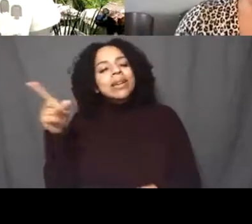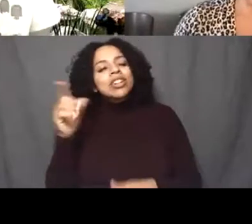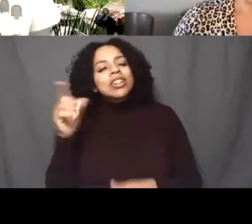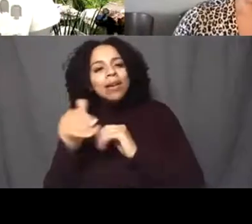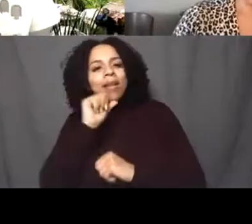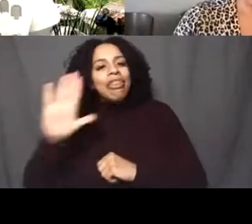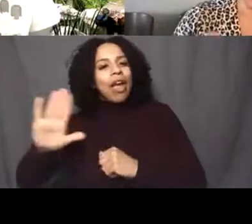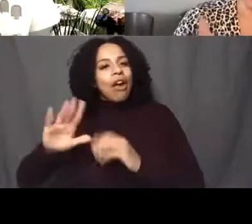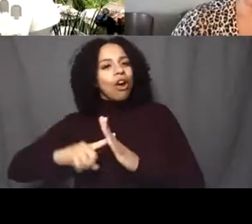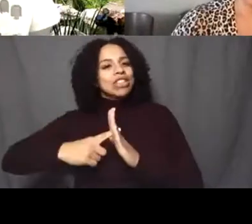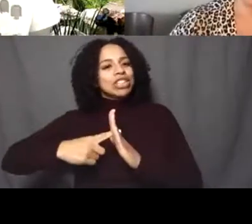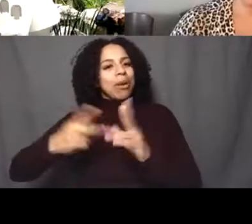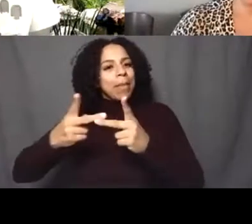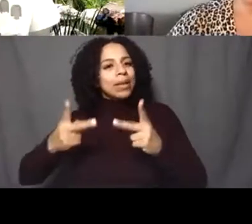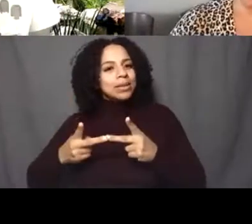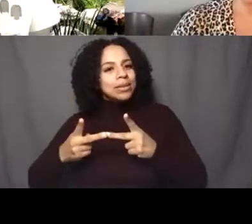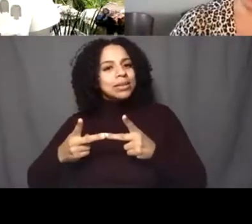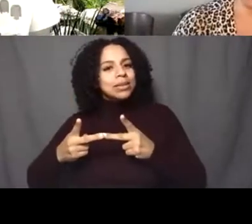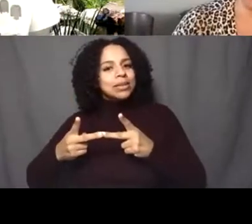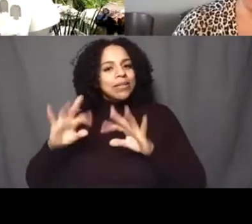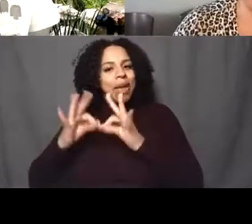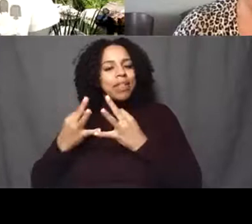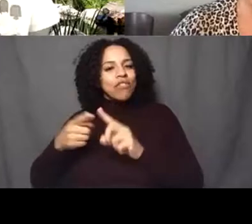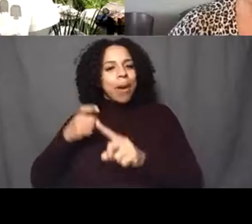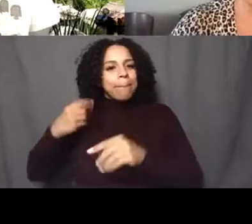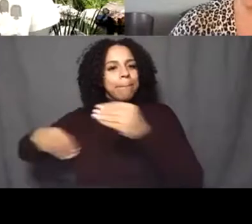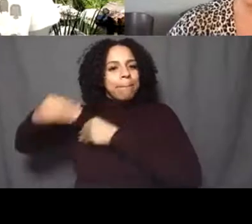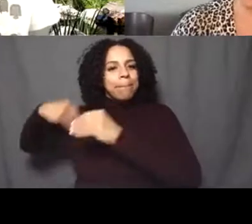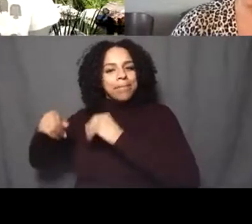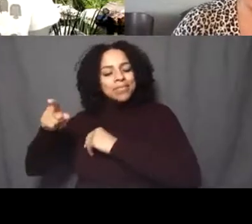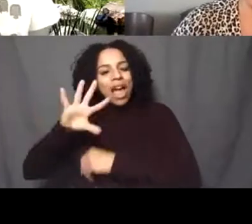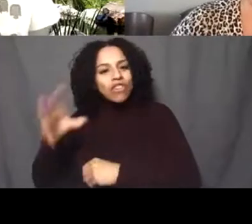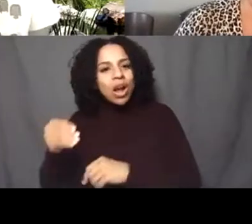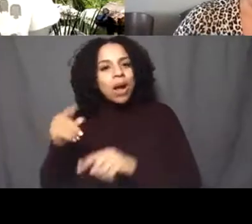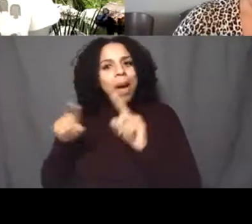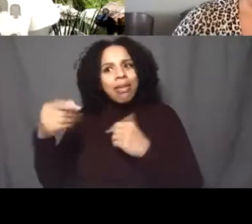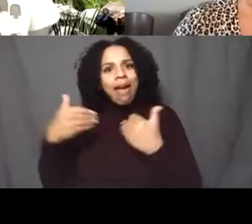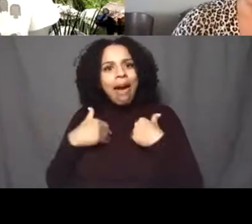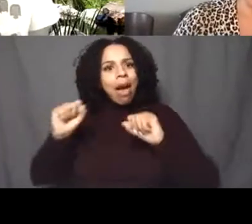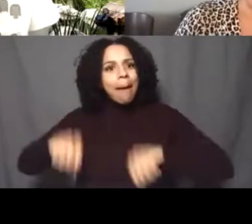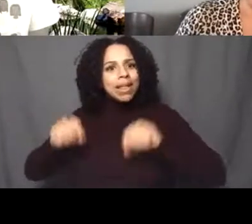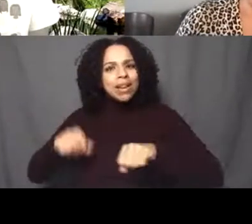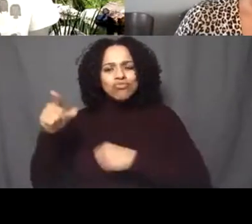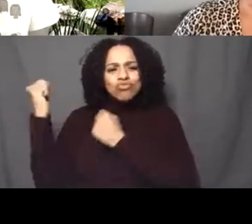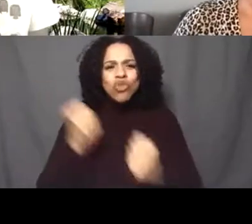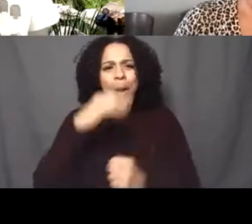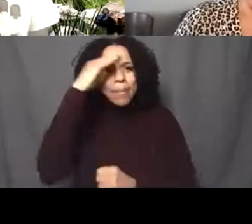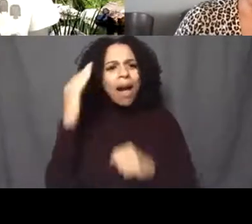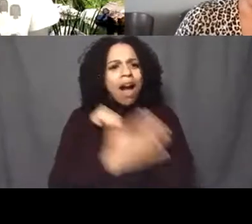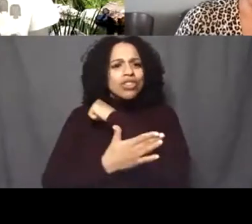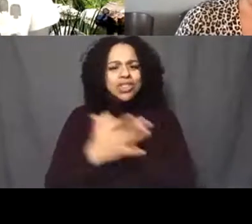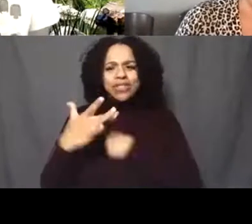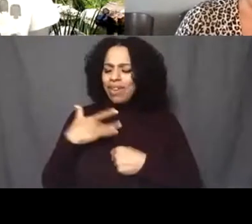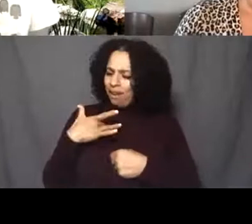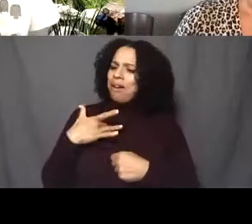like ours. But they have the ability because they are a Black-run country and they feel that this is their identity. We've not